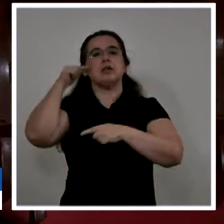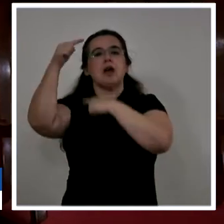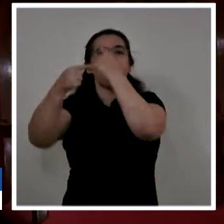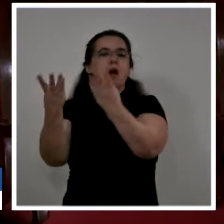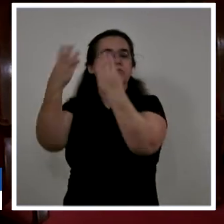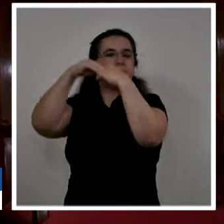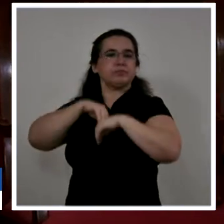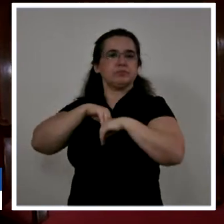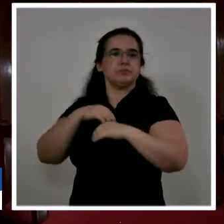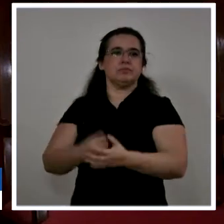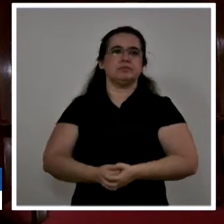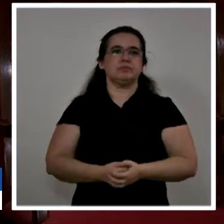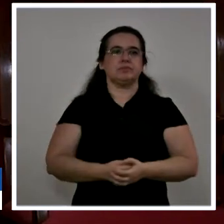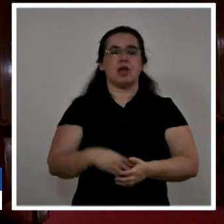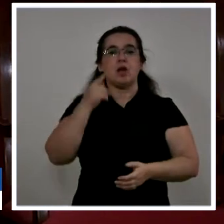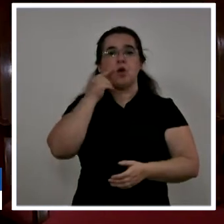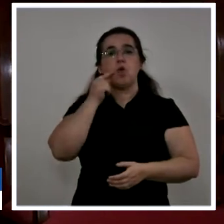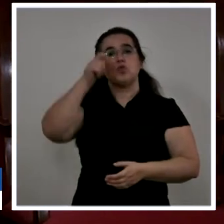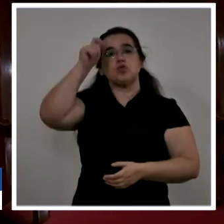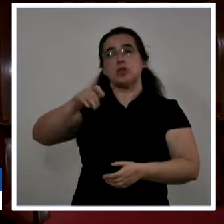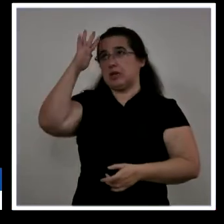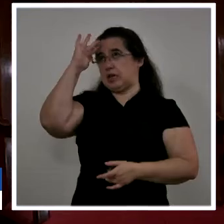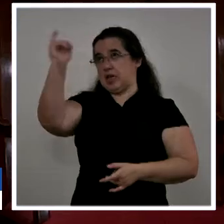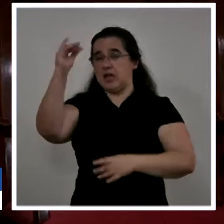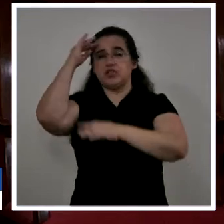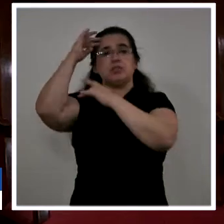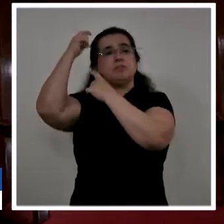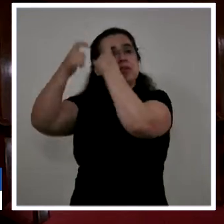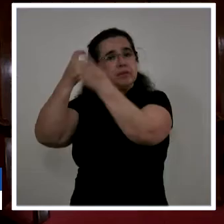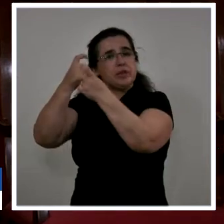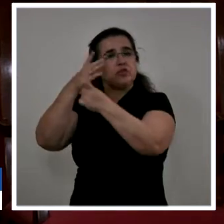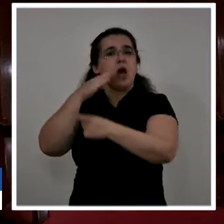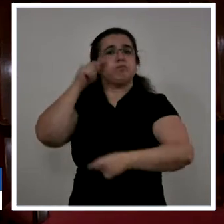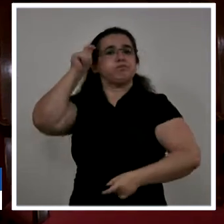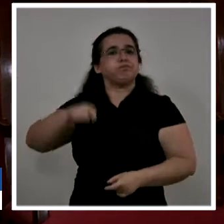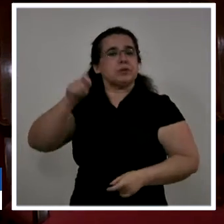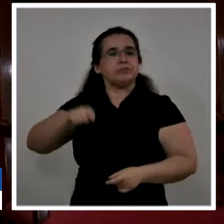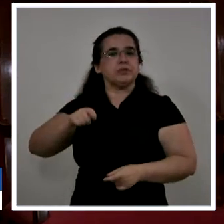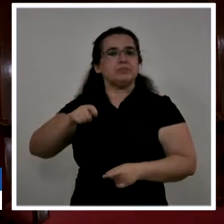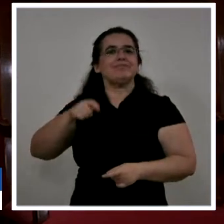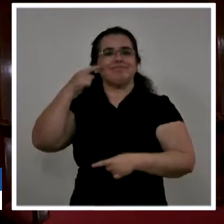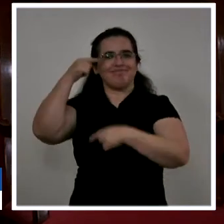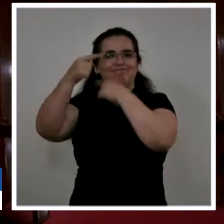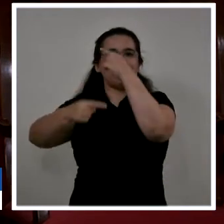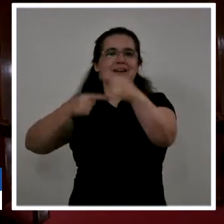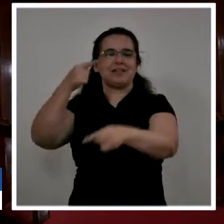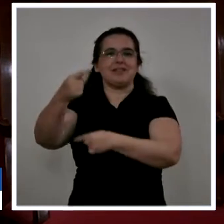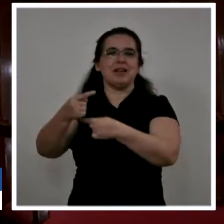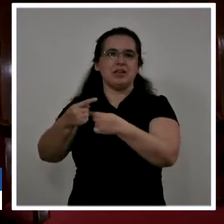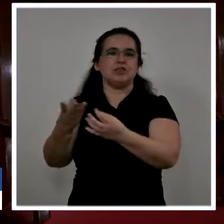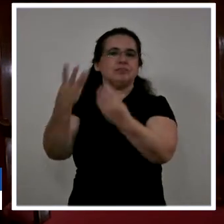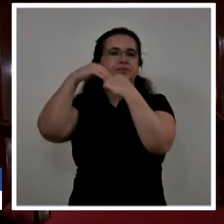and ideas. O julgamento e ideias, pensamentos. Hereditary. São hereditários. Your